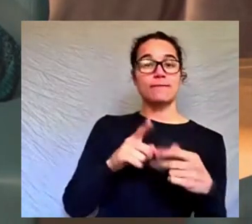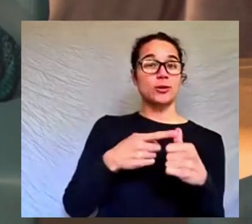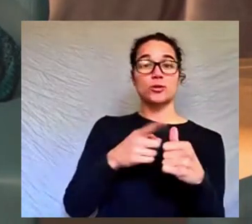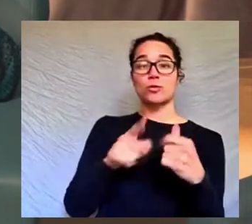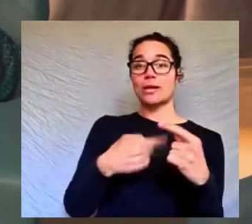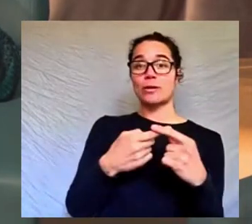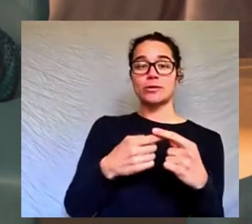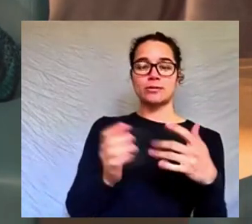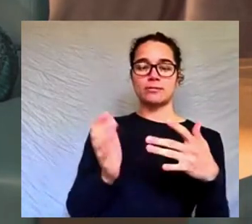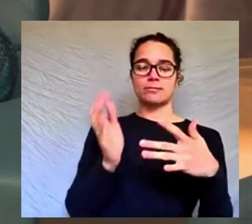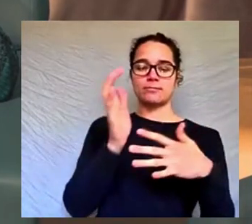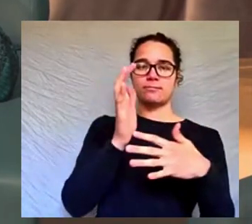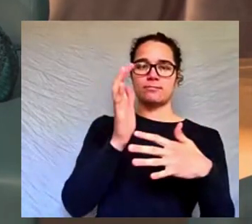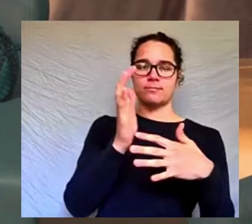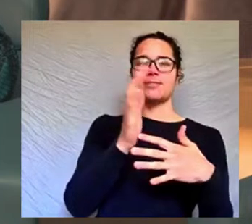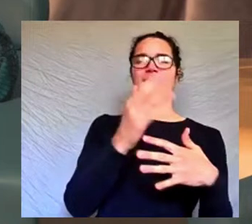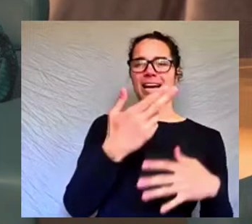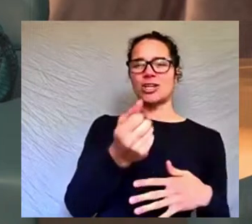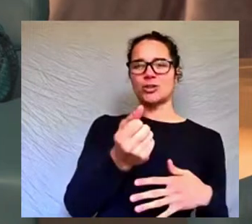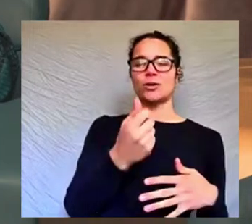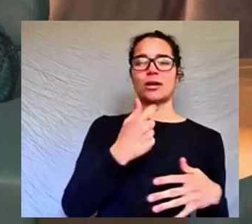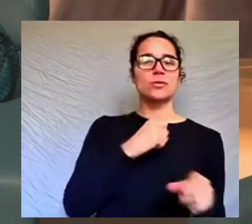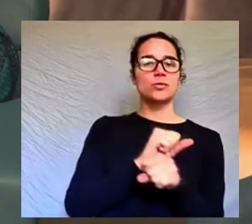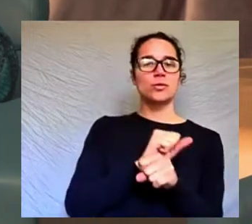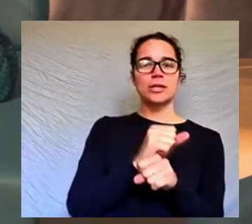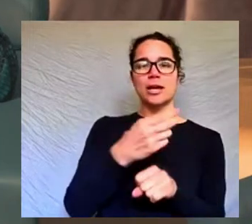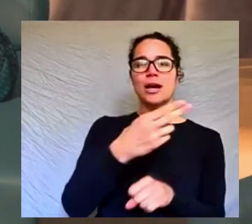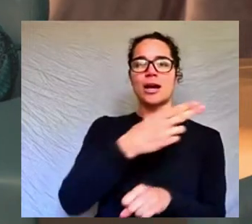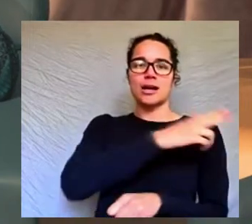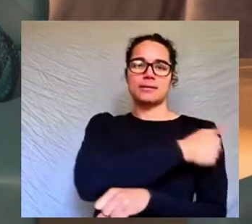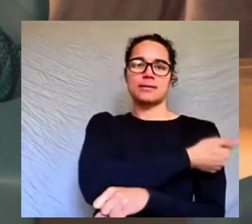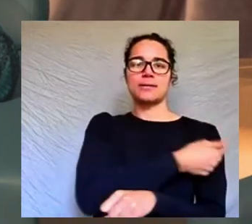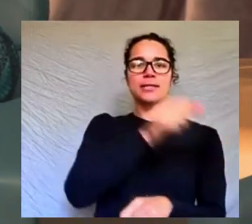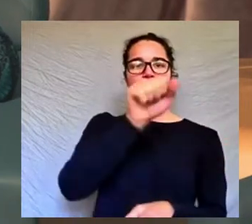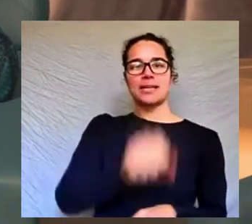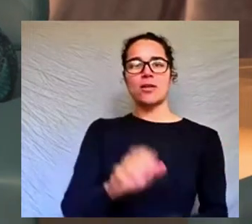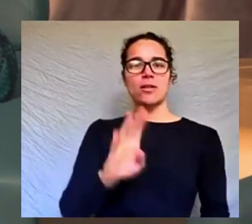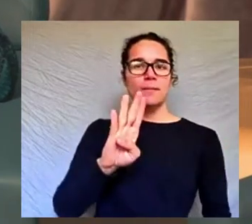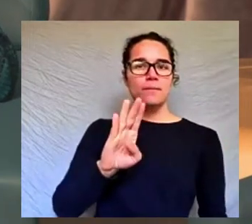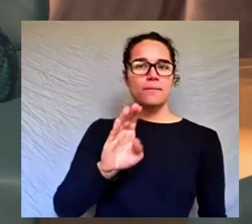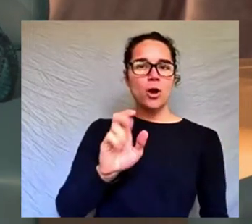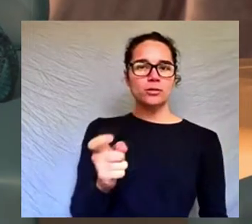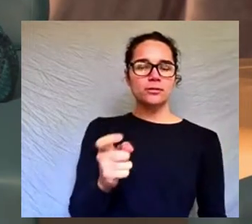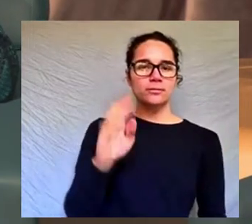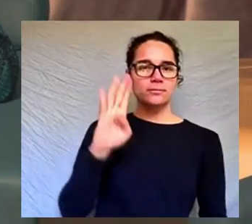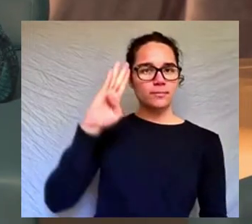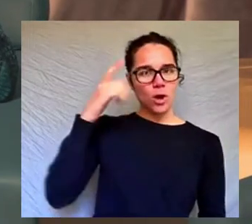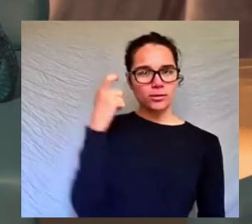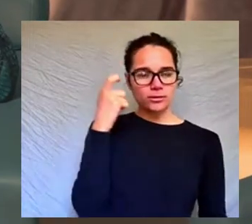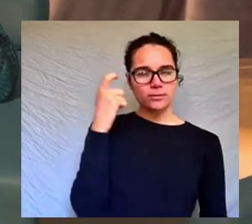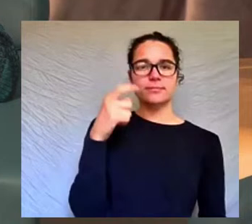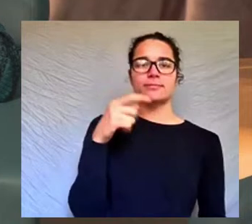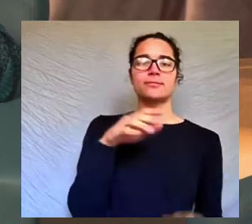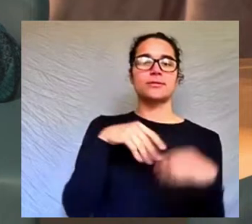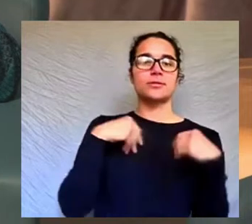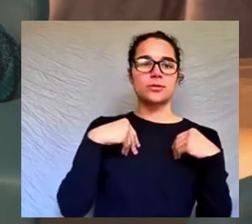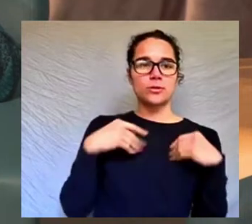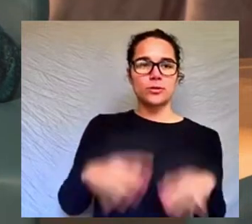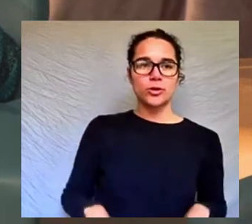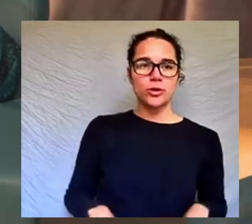was working for a hospital in the South Bronx. And the owner was, probably couldn't happen